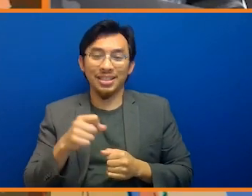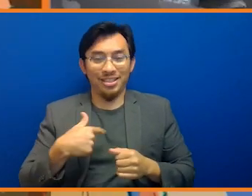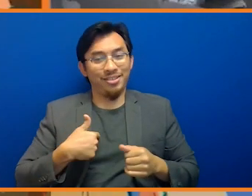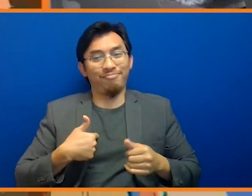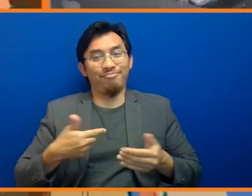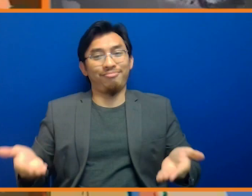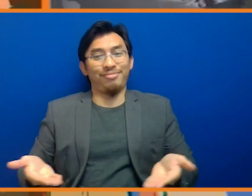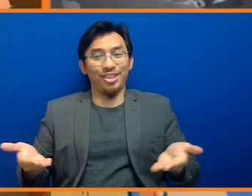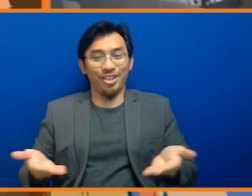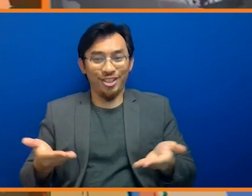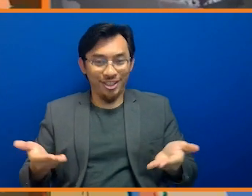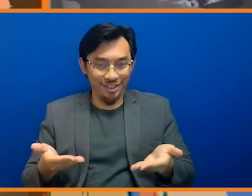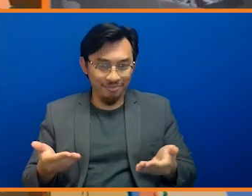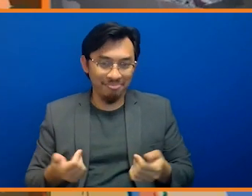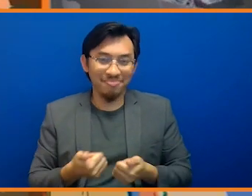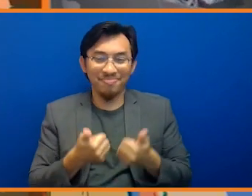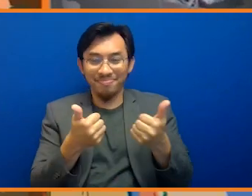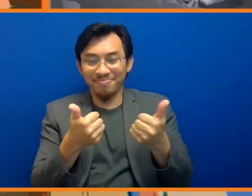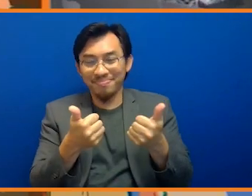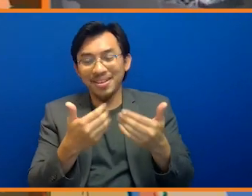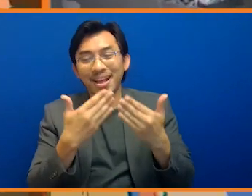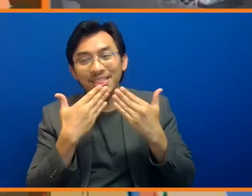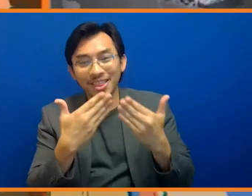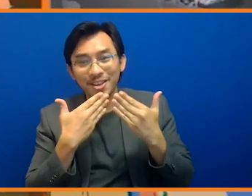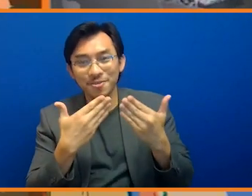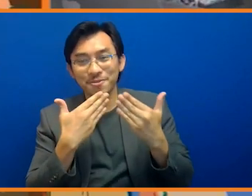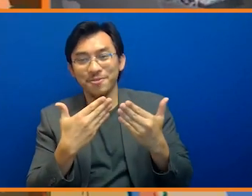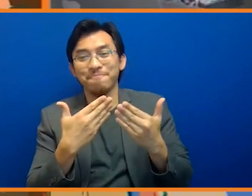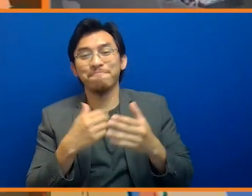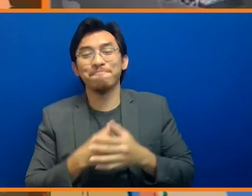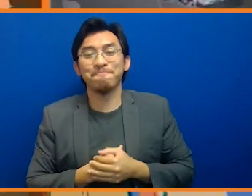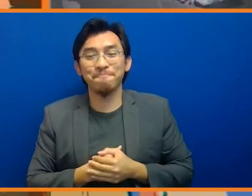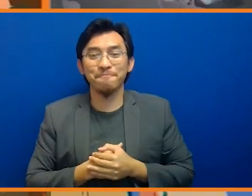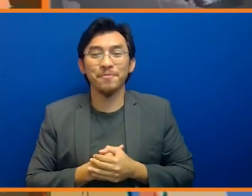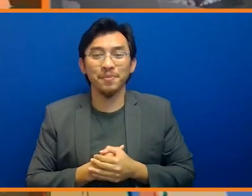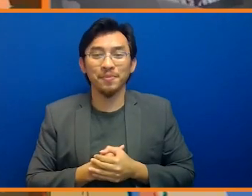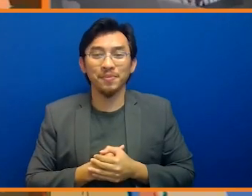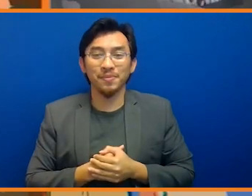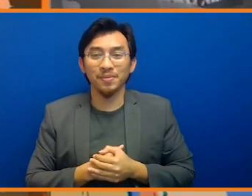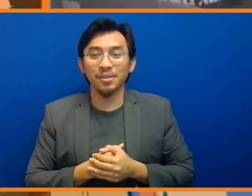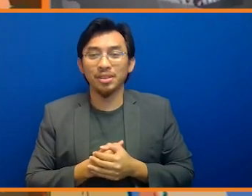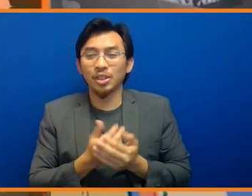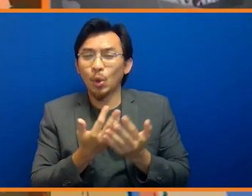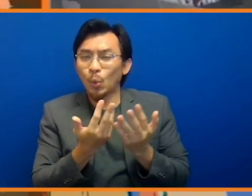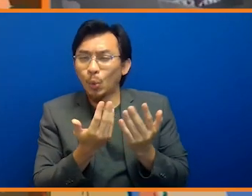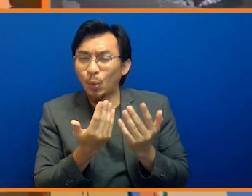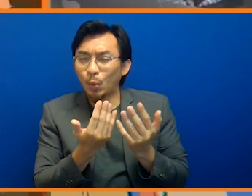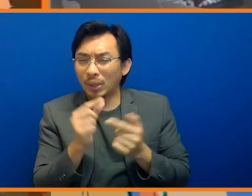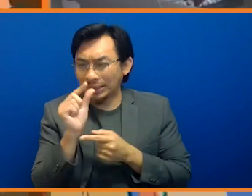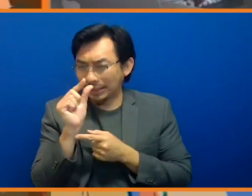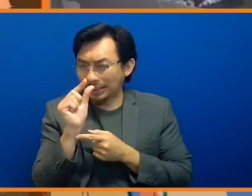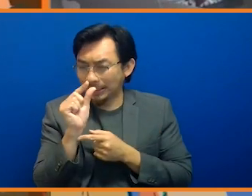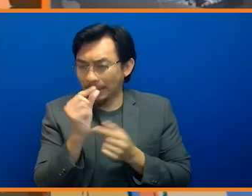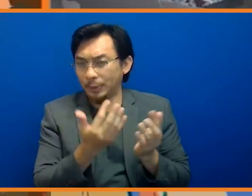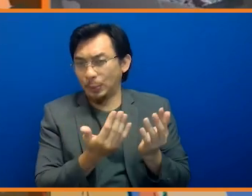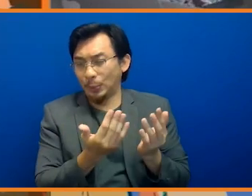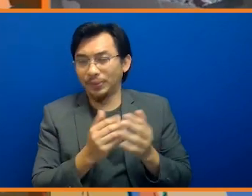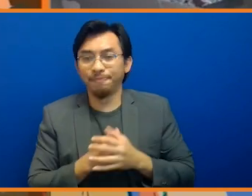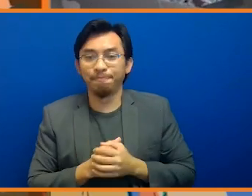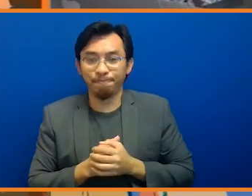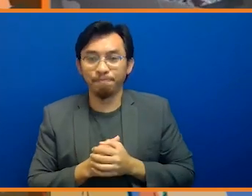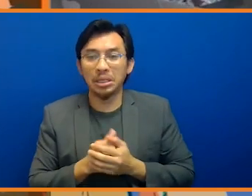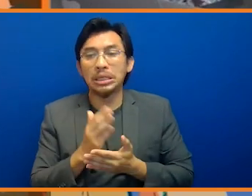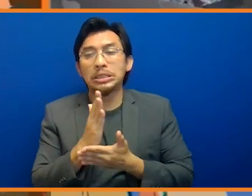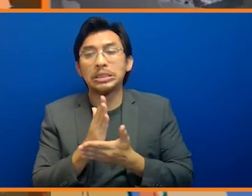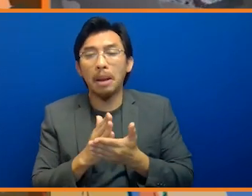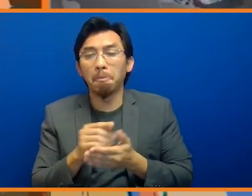Yes, I'm here. Okay. Yes, Prof. Nishi, thank you. So we wait a little bit